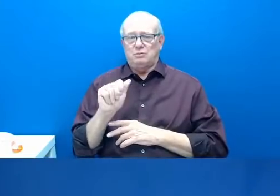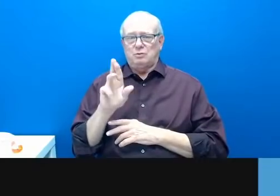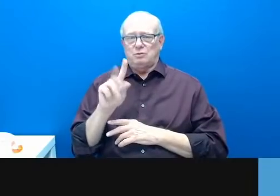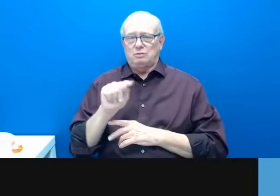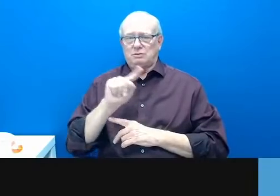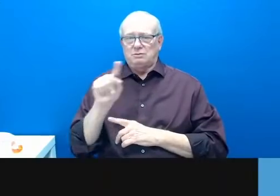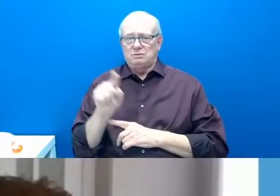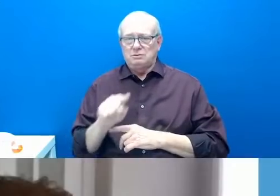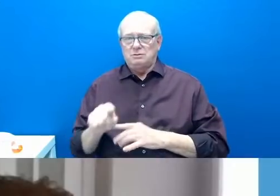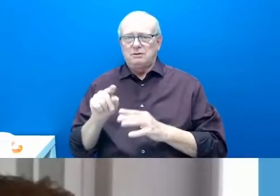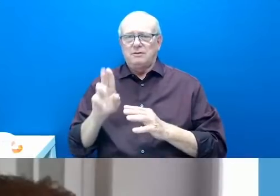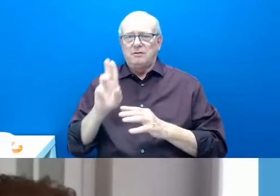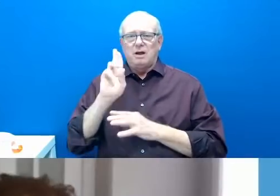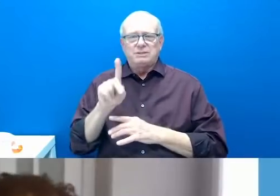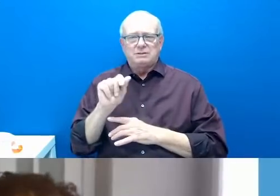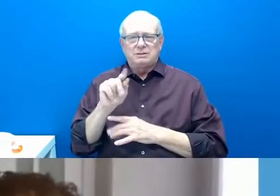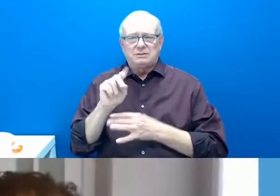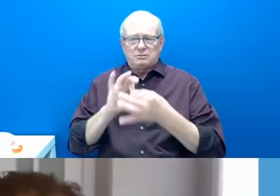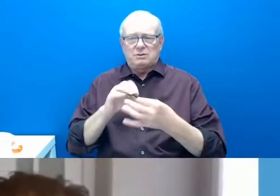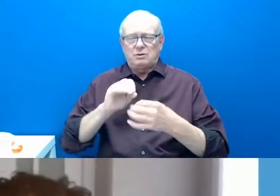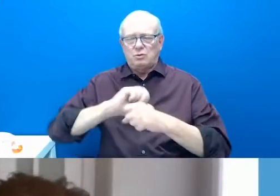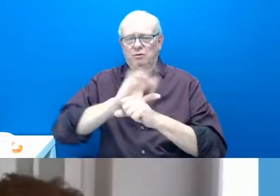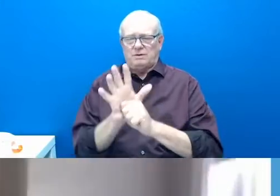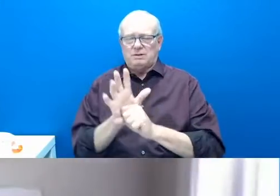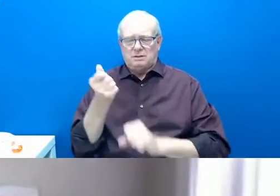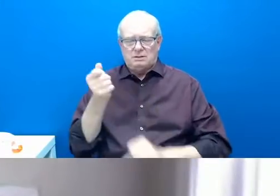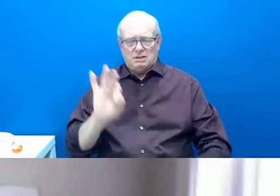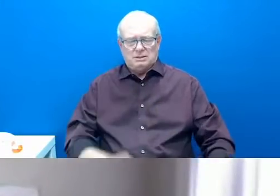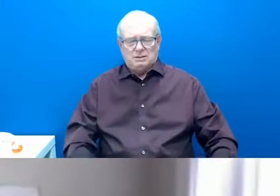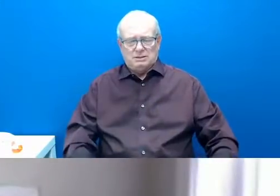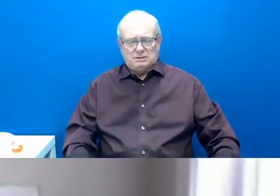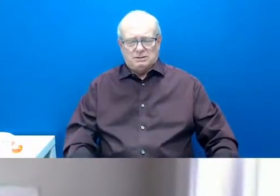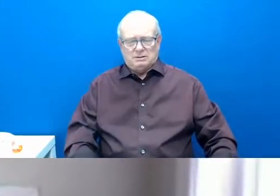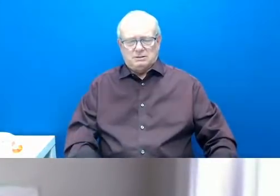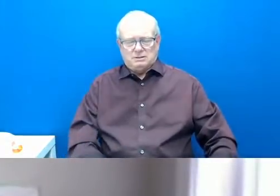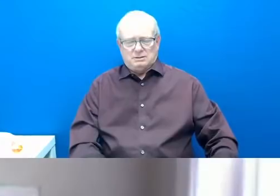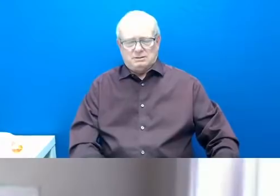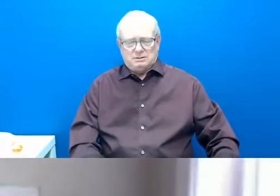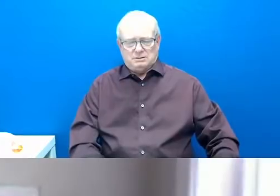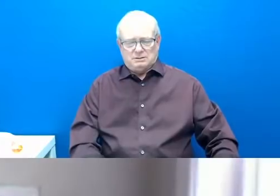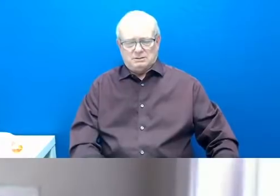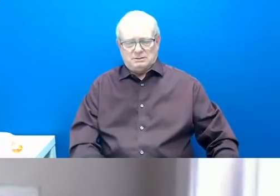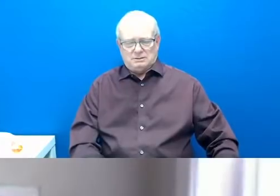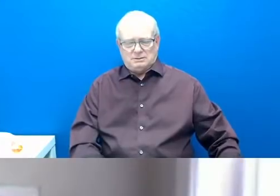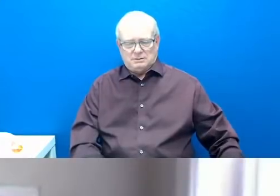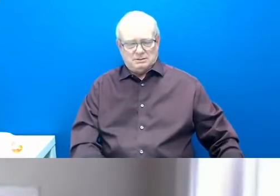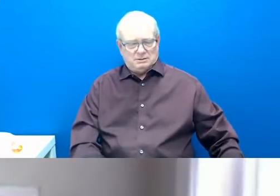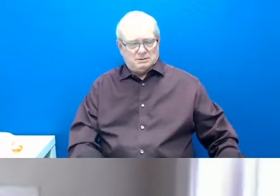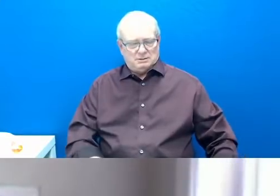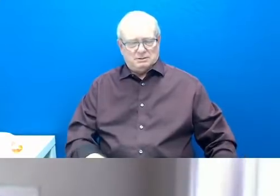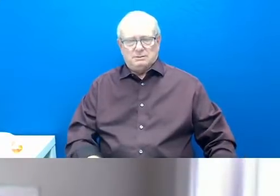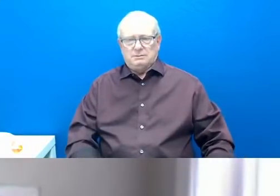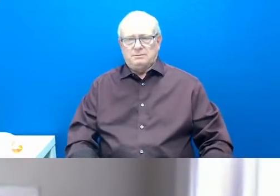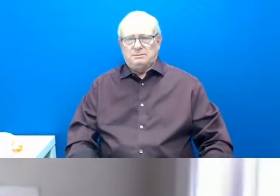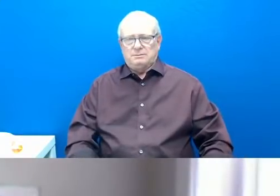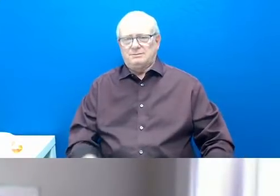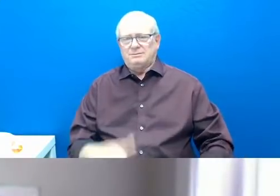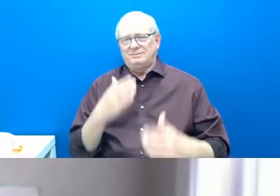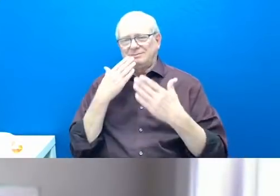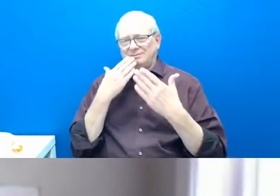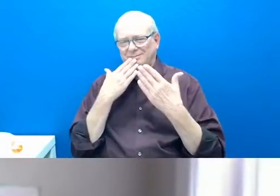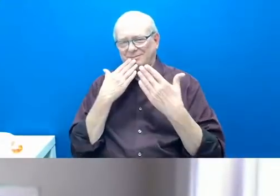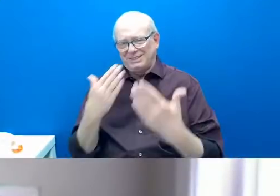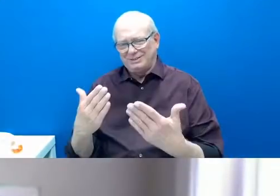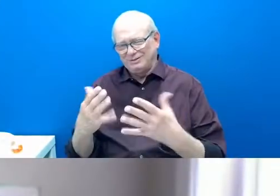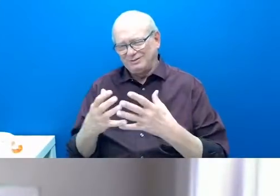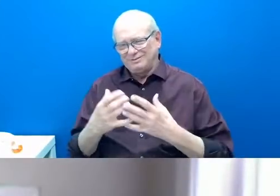COVID-19 in Alberta. Dr. Schwartz. Okay, so thank you so much, Michelle. So we're not